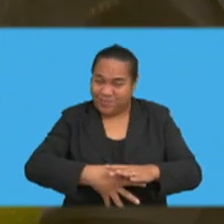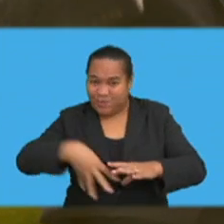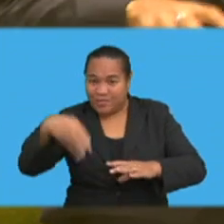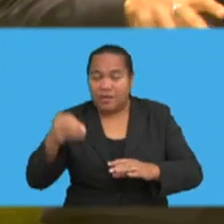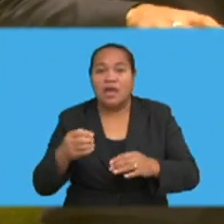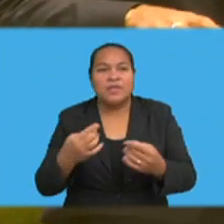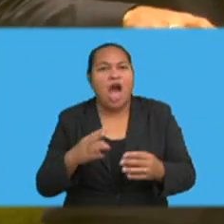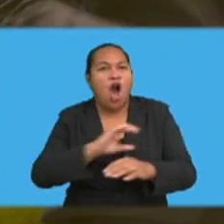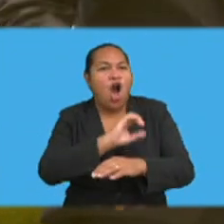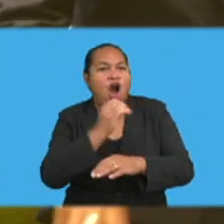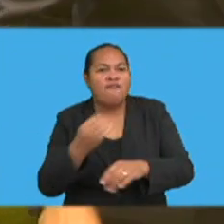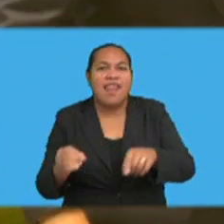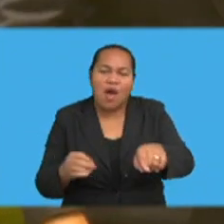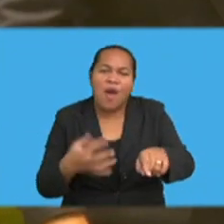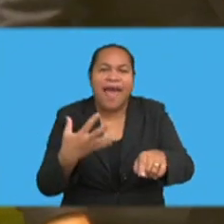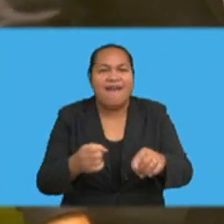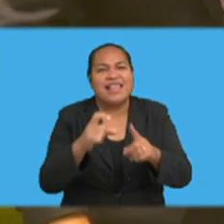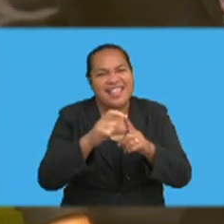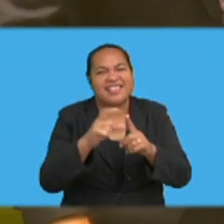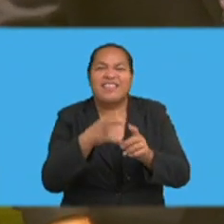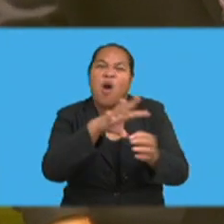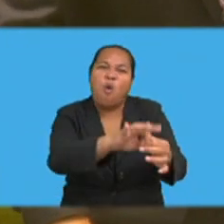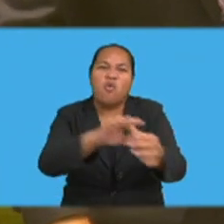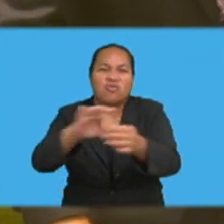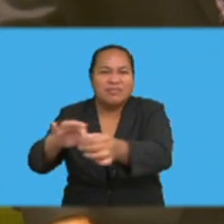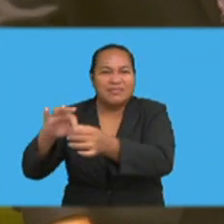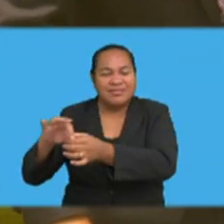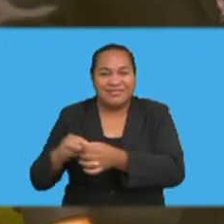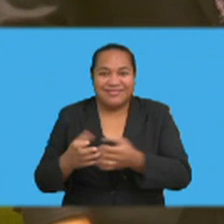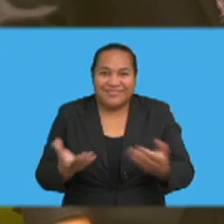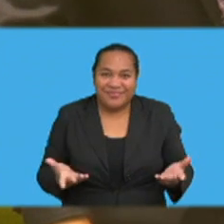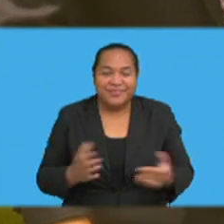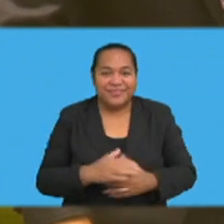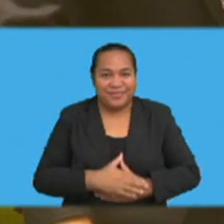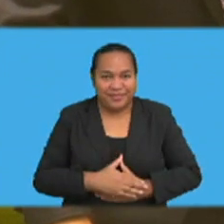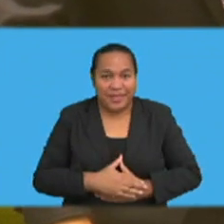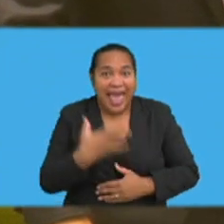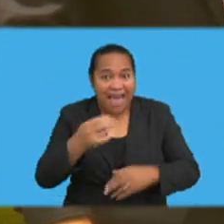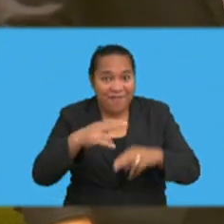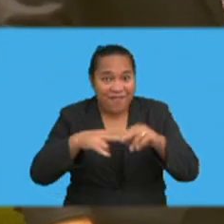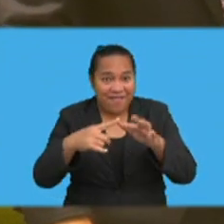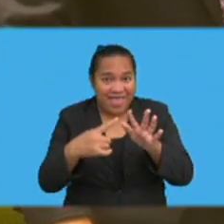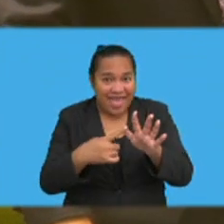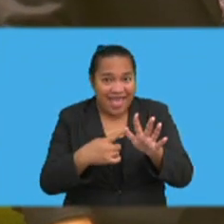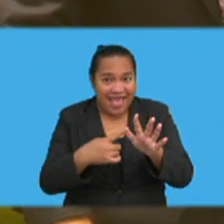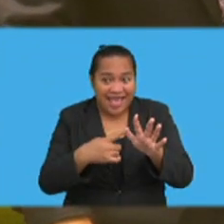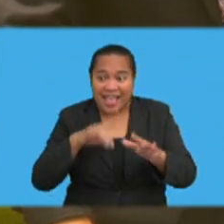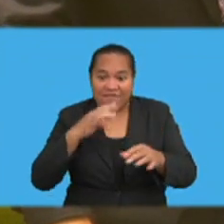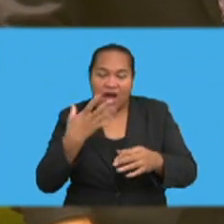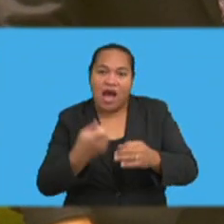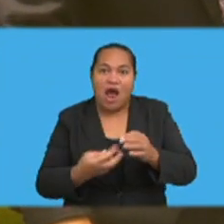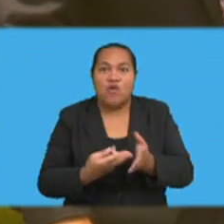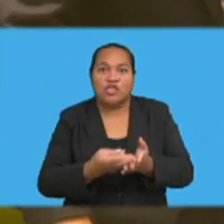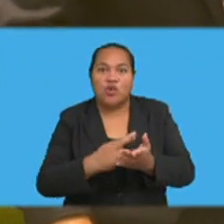by diesel generators also. Now, there is what we call FEA Activator National Blackout Restoration